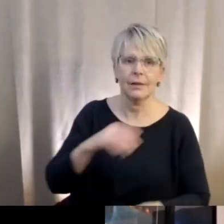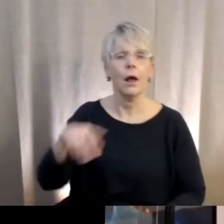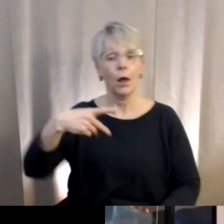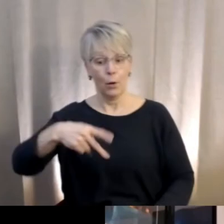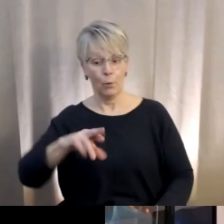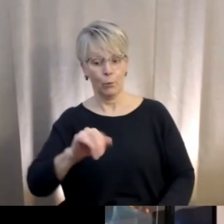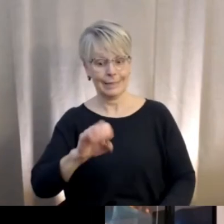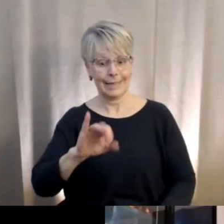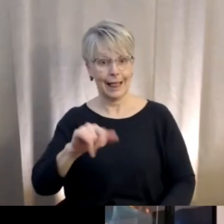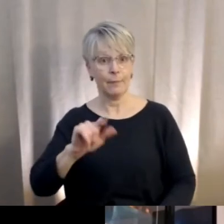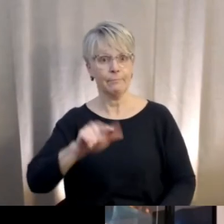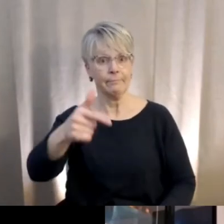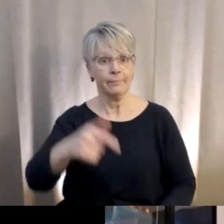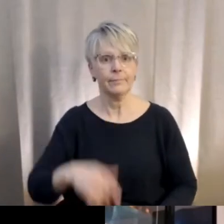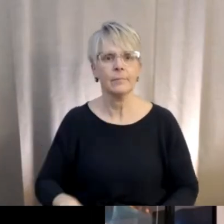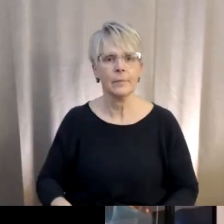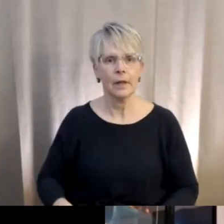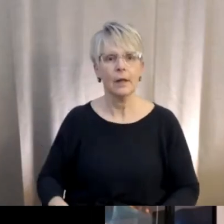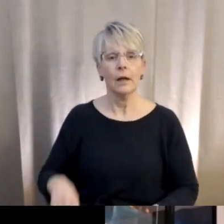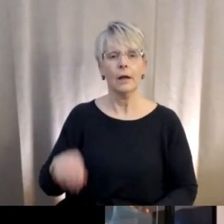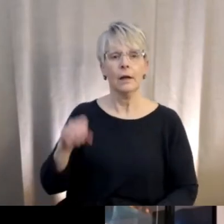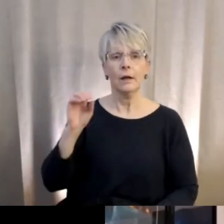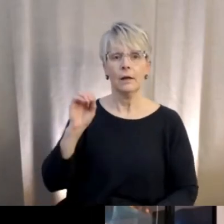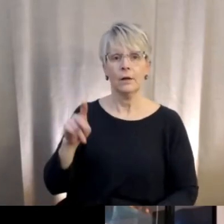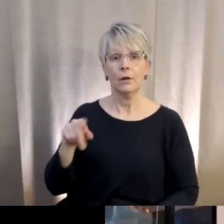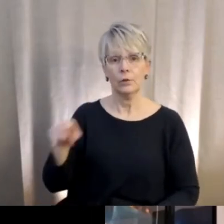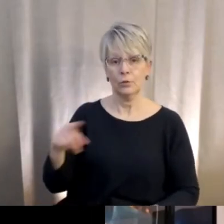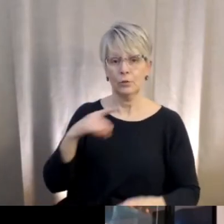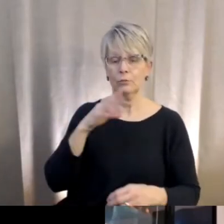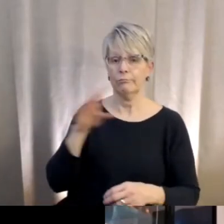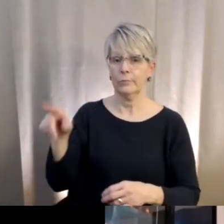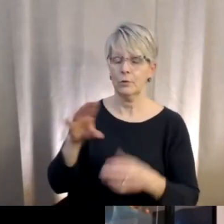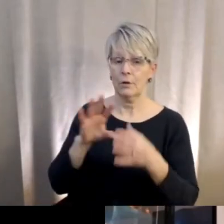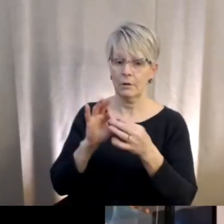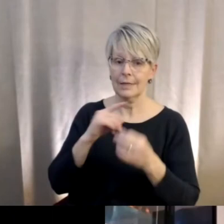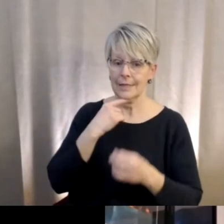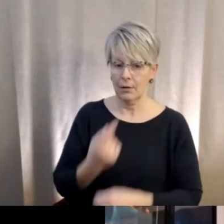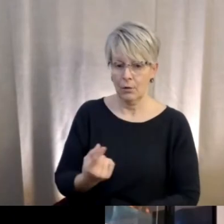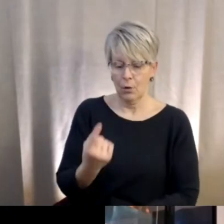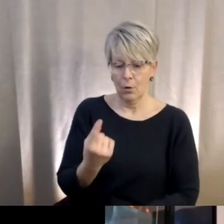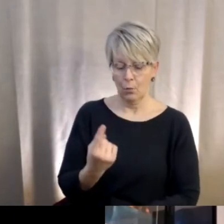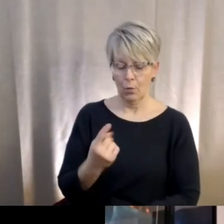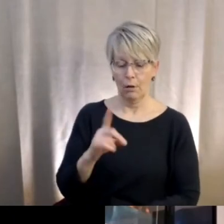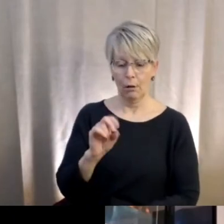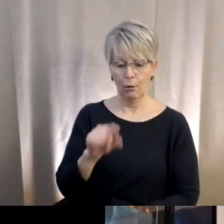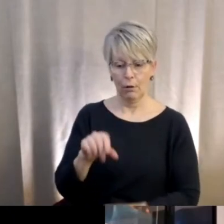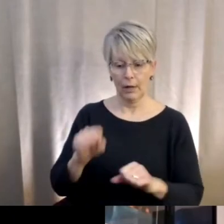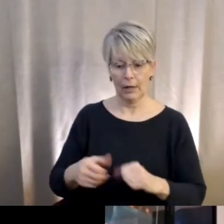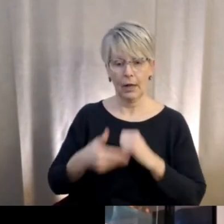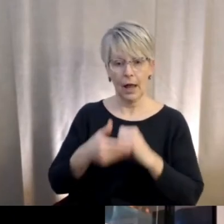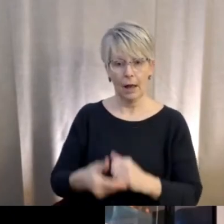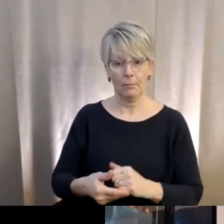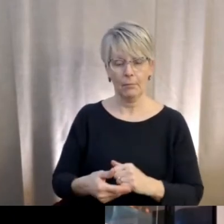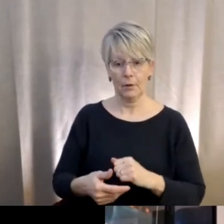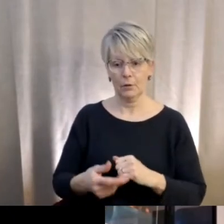Prisa. Okay, so you had said that one dog can help two family